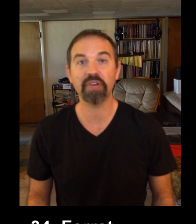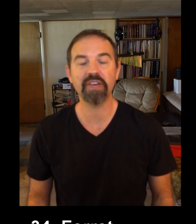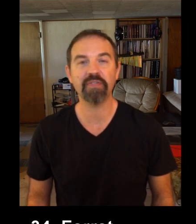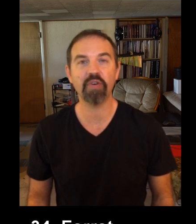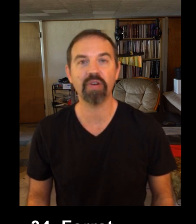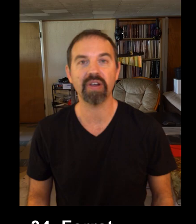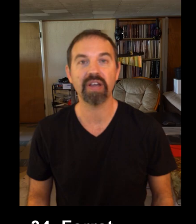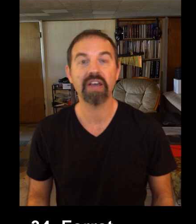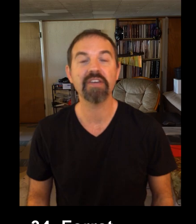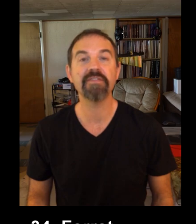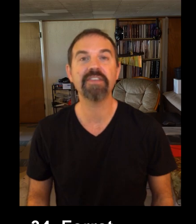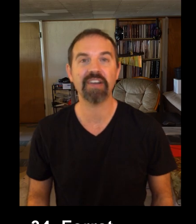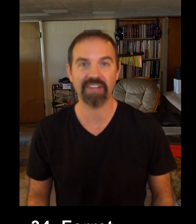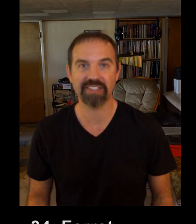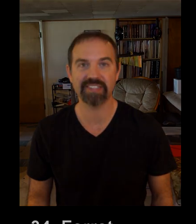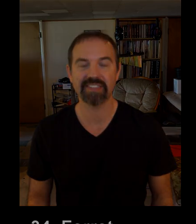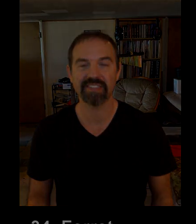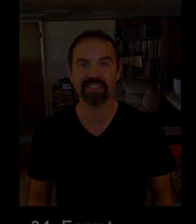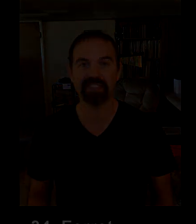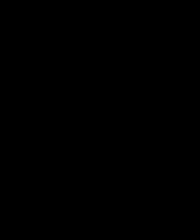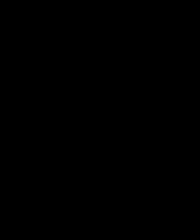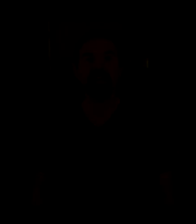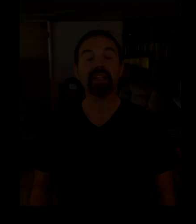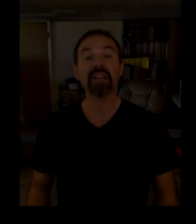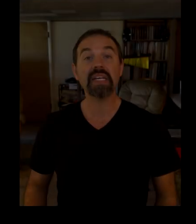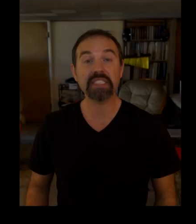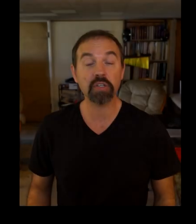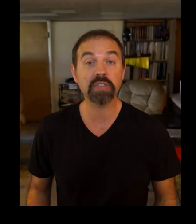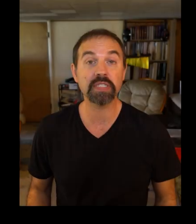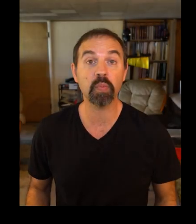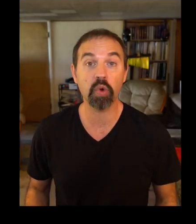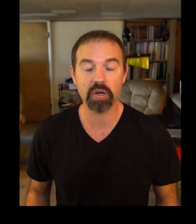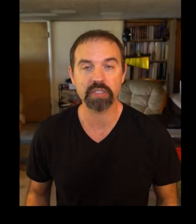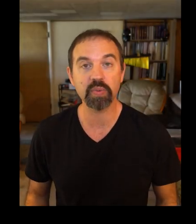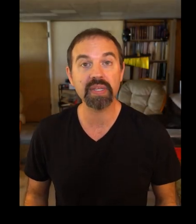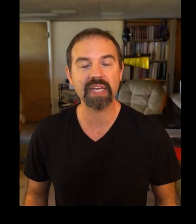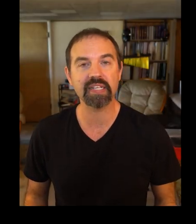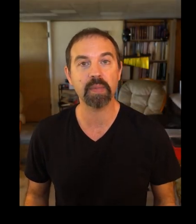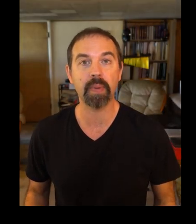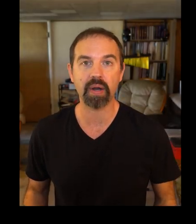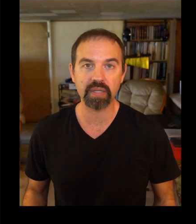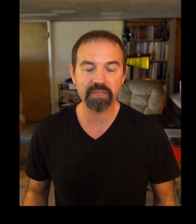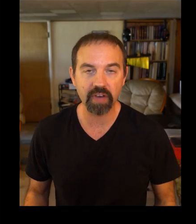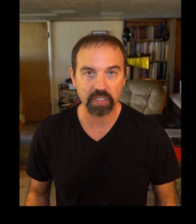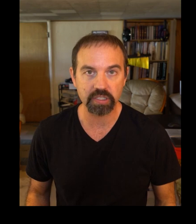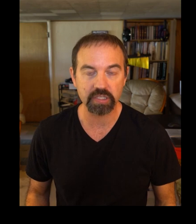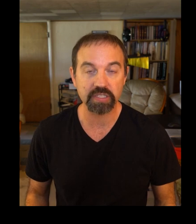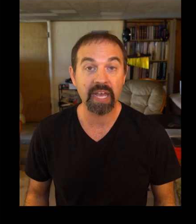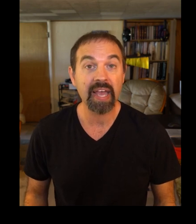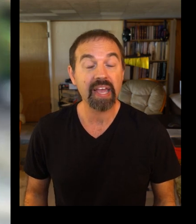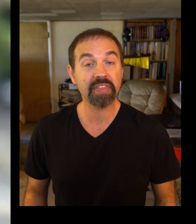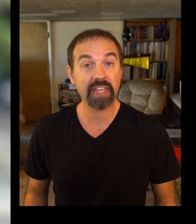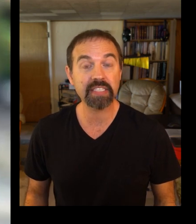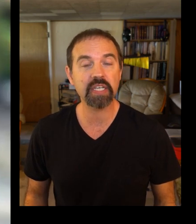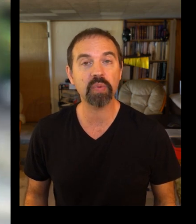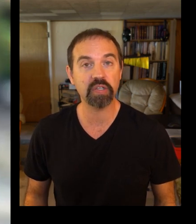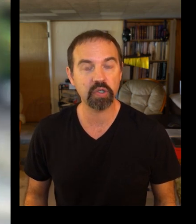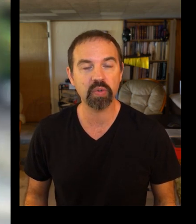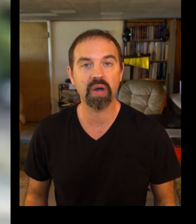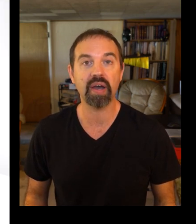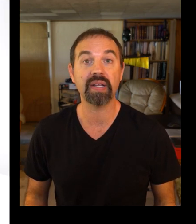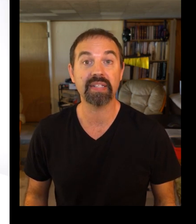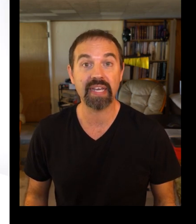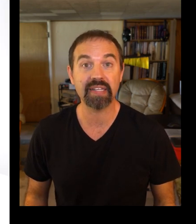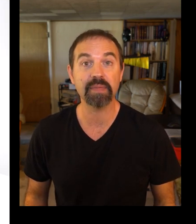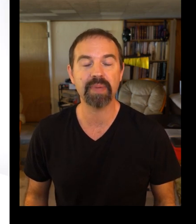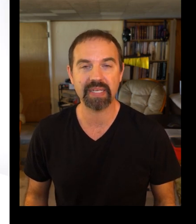Number 34, ferret. Let's learn some words related to bodily functions and things that we